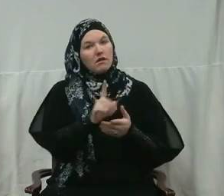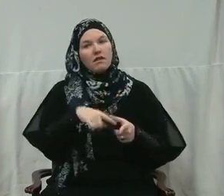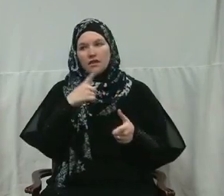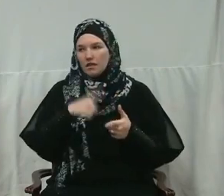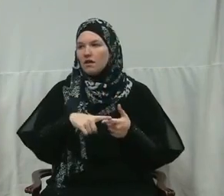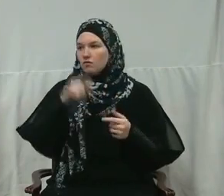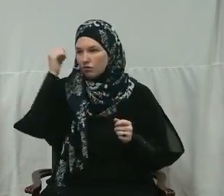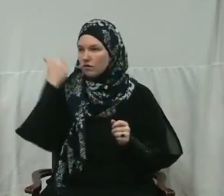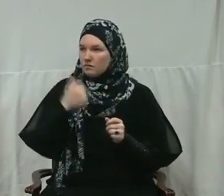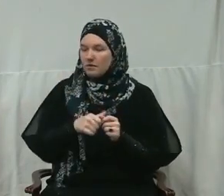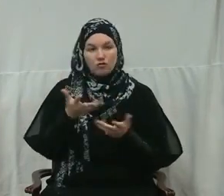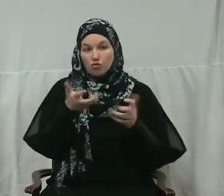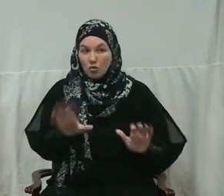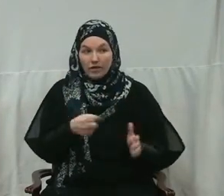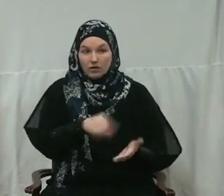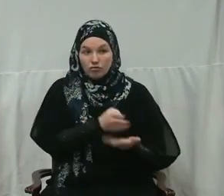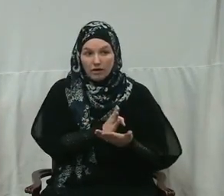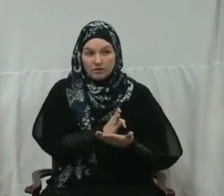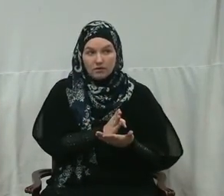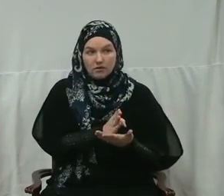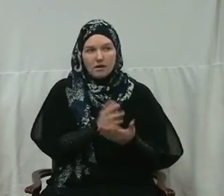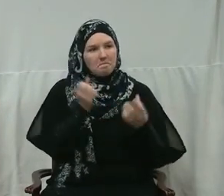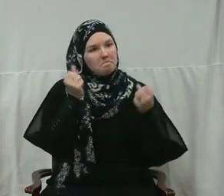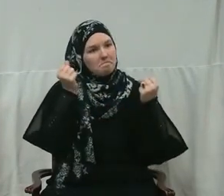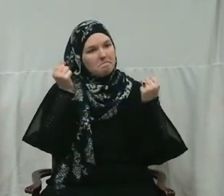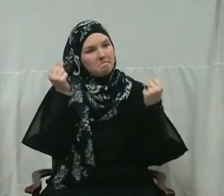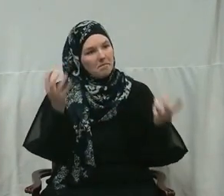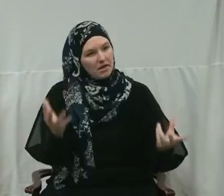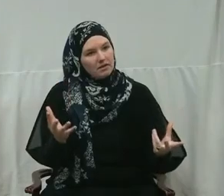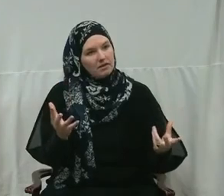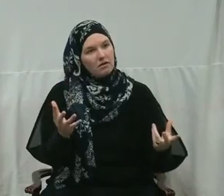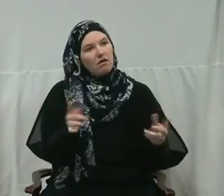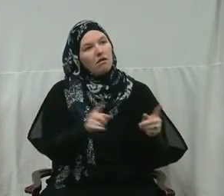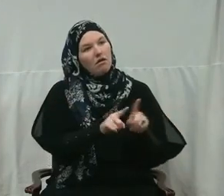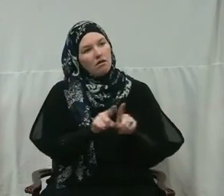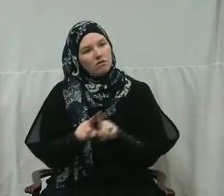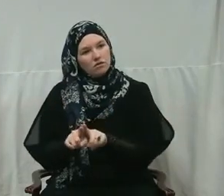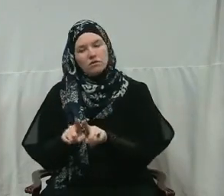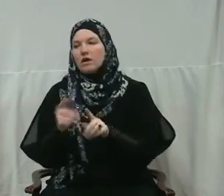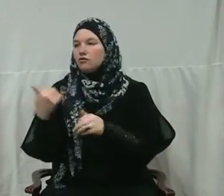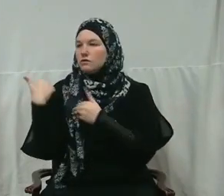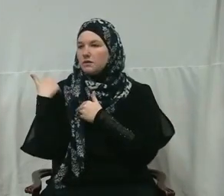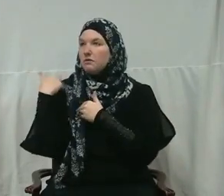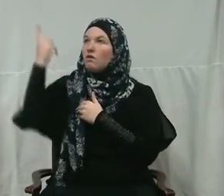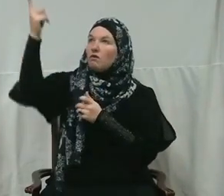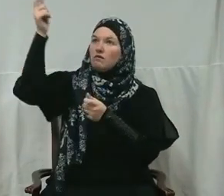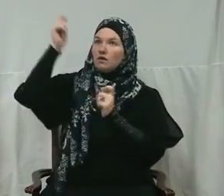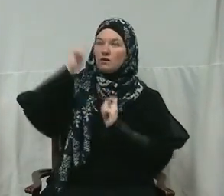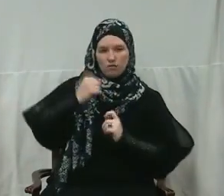remember that among those rights are many that also come as a responsibility.